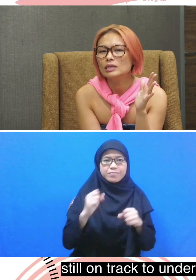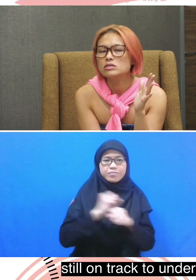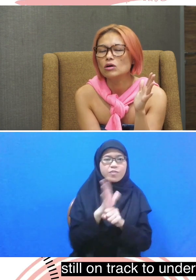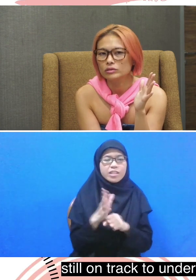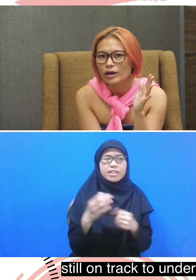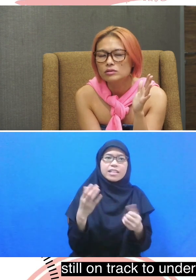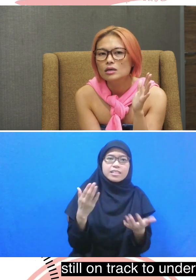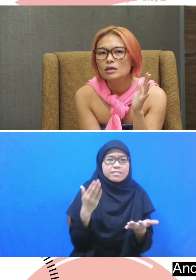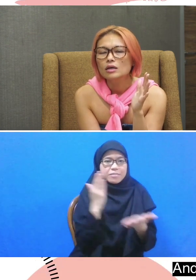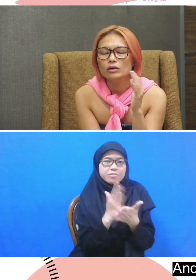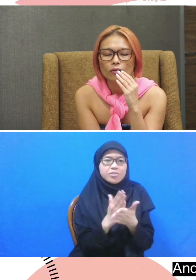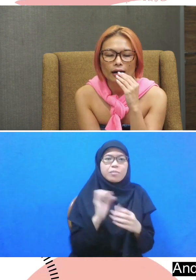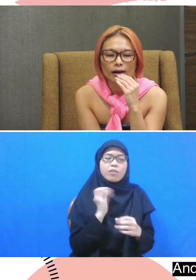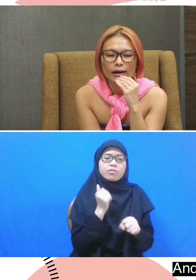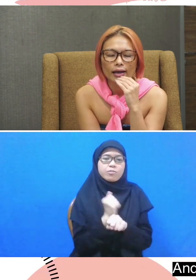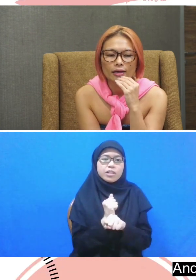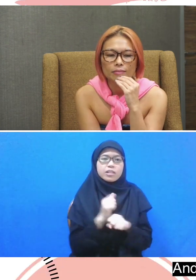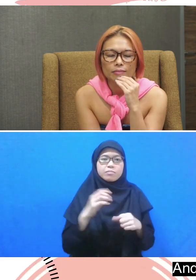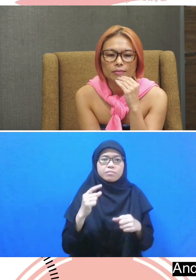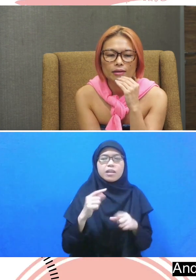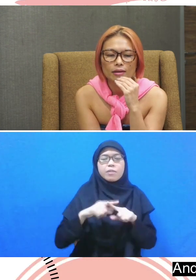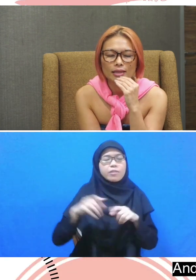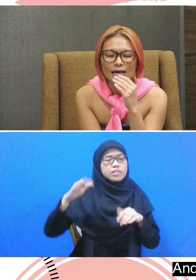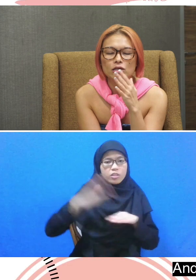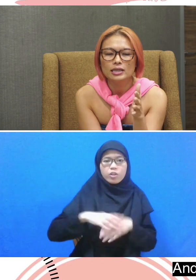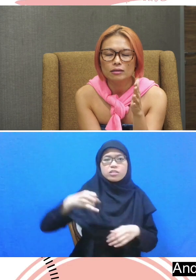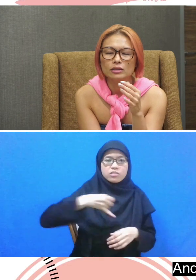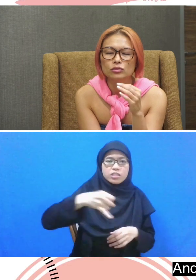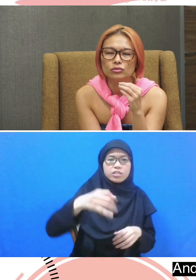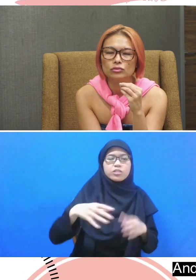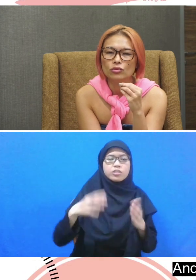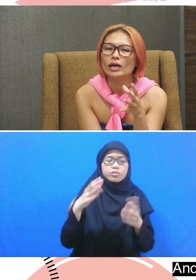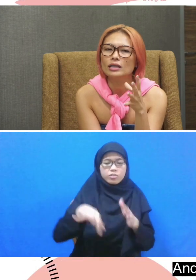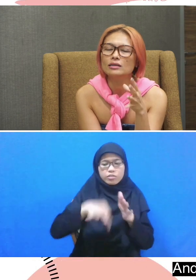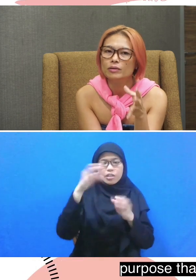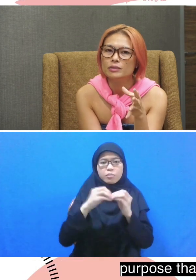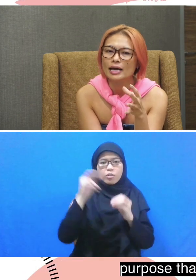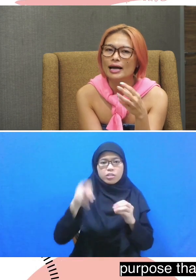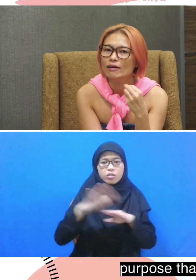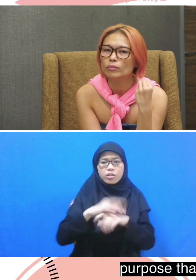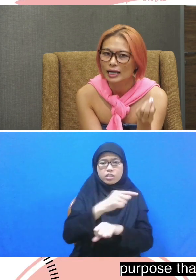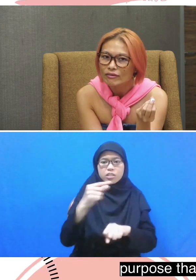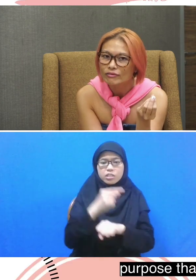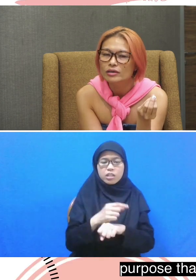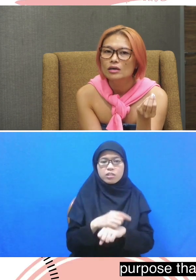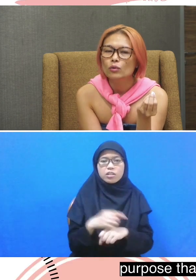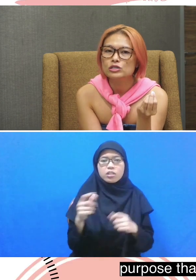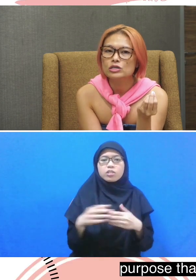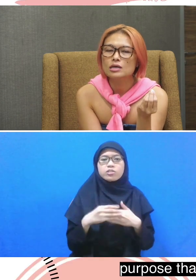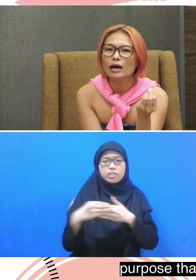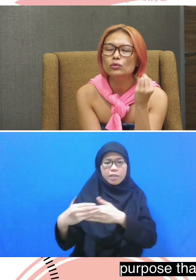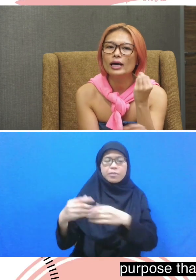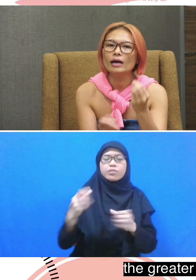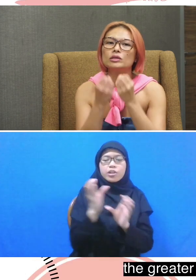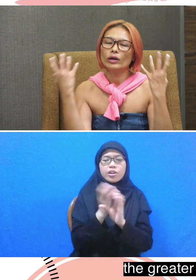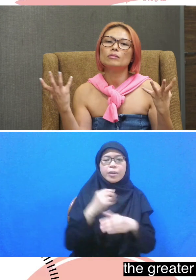more needs on the ground. You know, that actually led me to creating the purpose that I have for my life, which is,